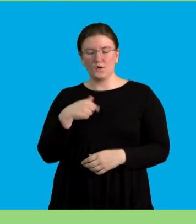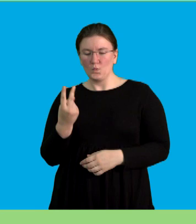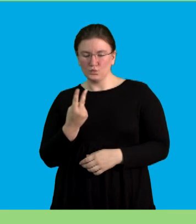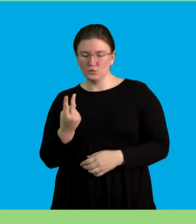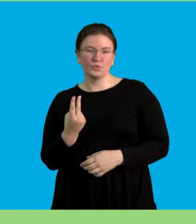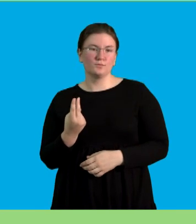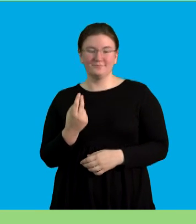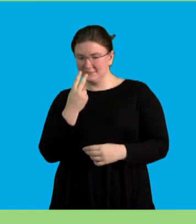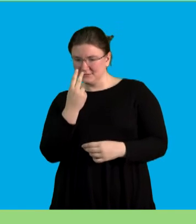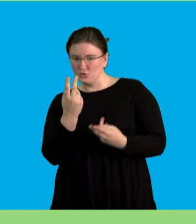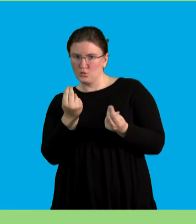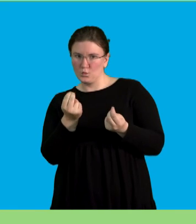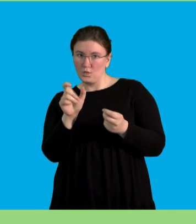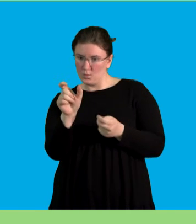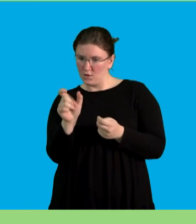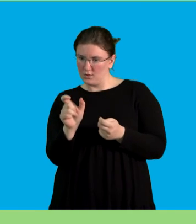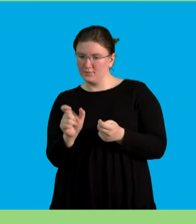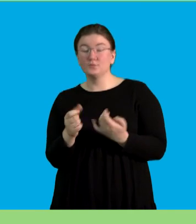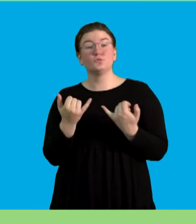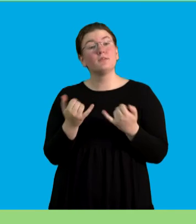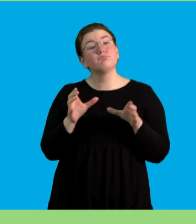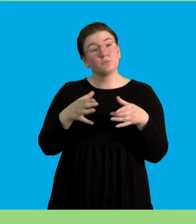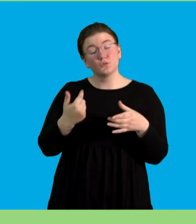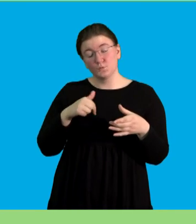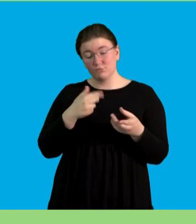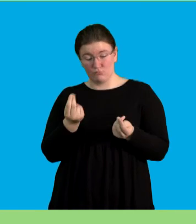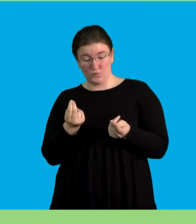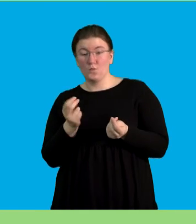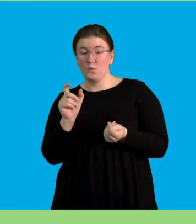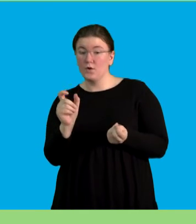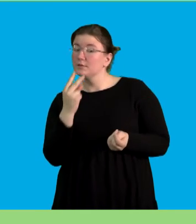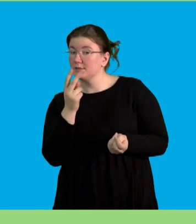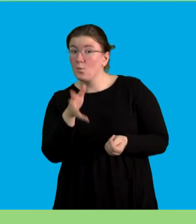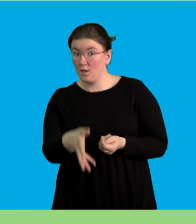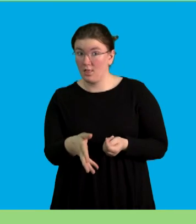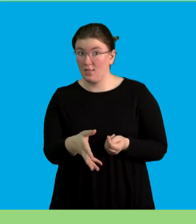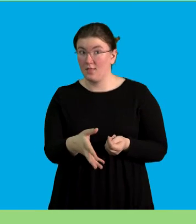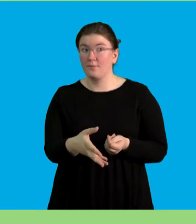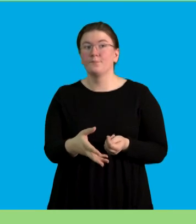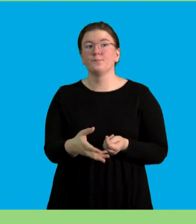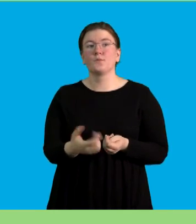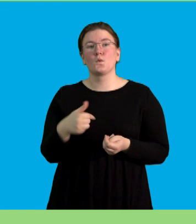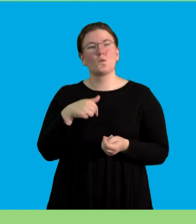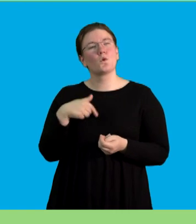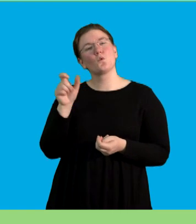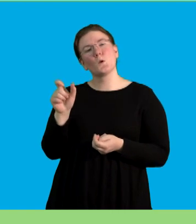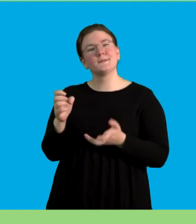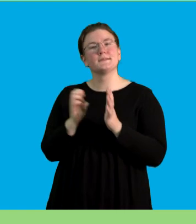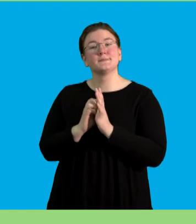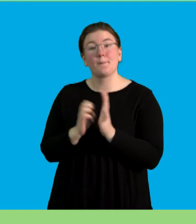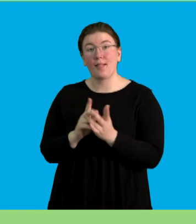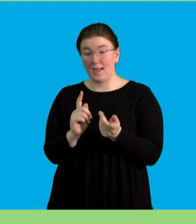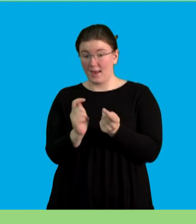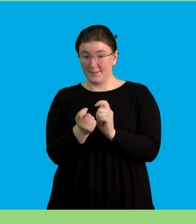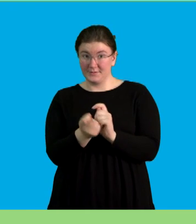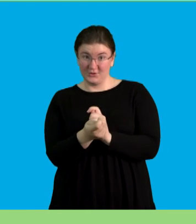And then we are also going to come across new words in today's lesson. And we are going to come